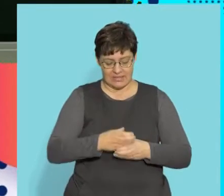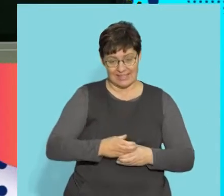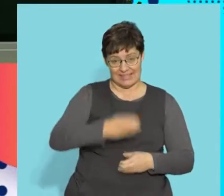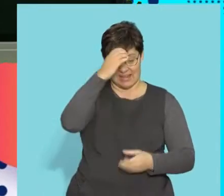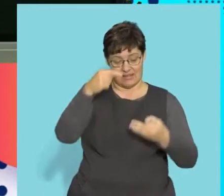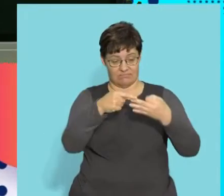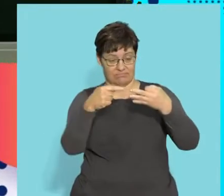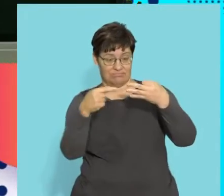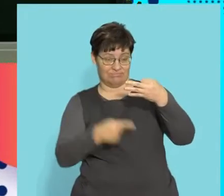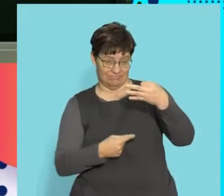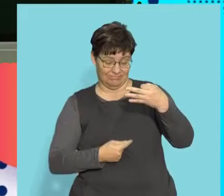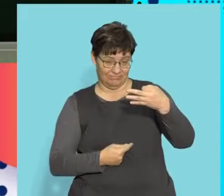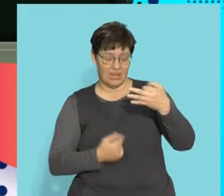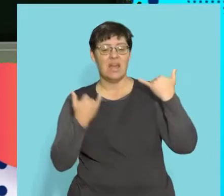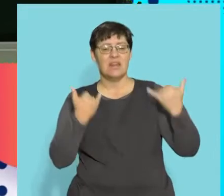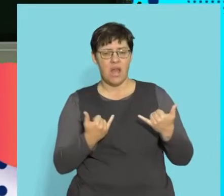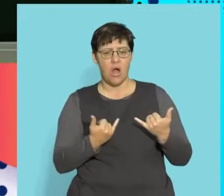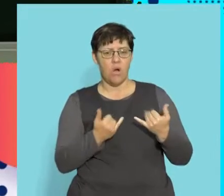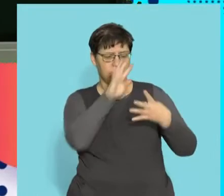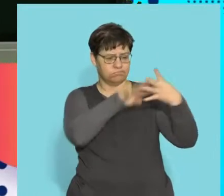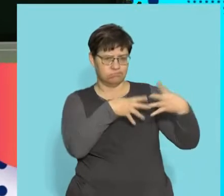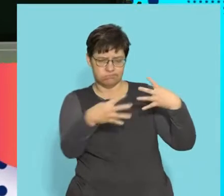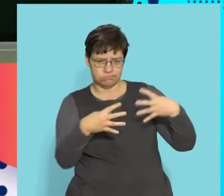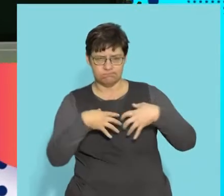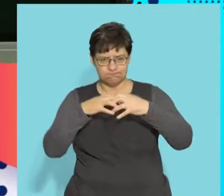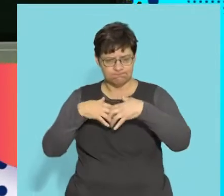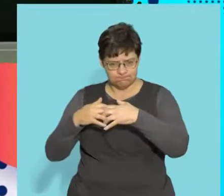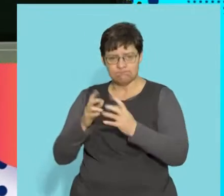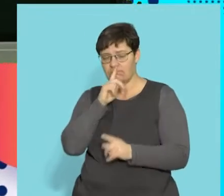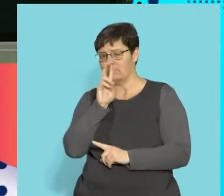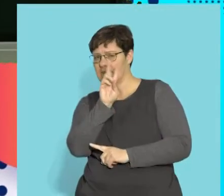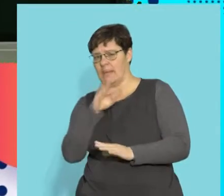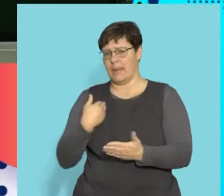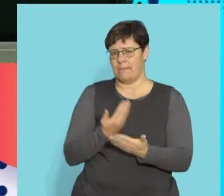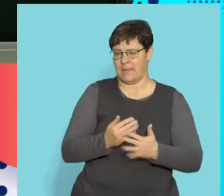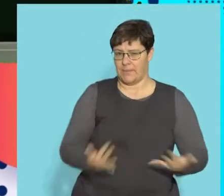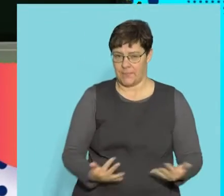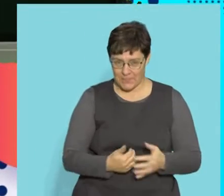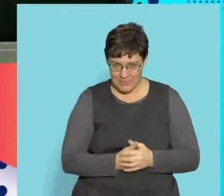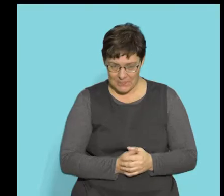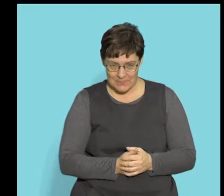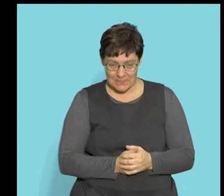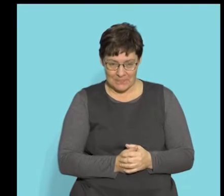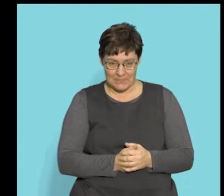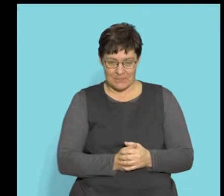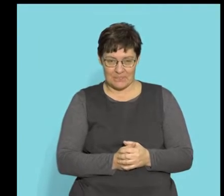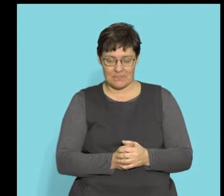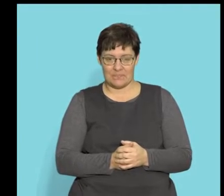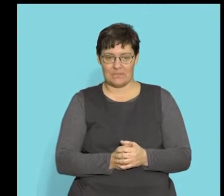cylinder. Now we're going to get into some examples where we can apply what we've seen with volume. Let's go to the board.